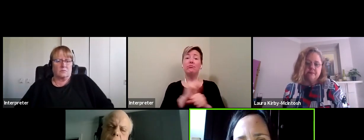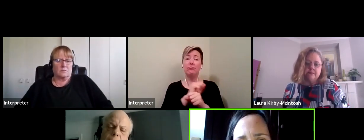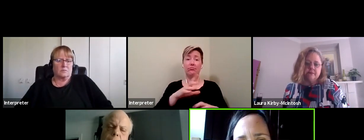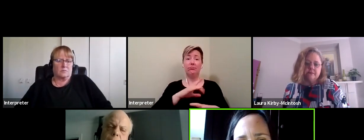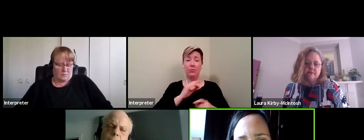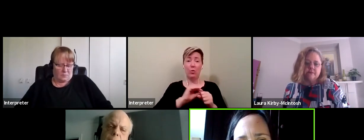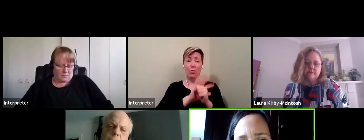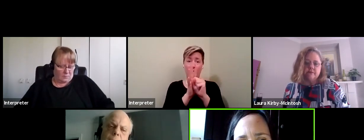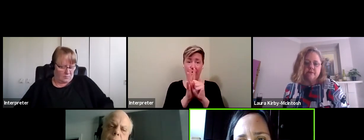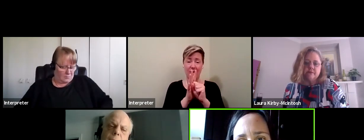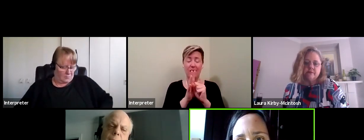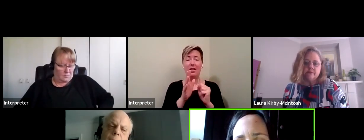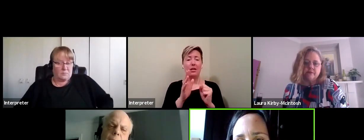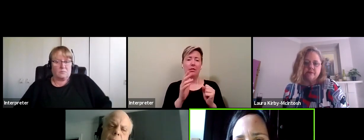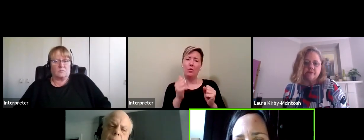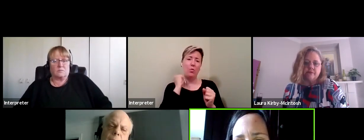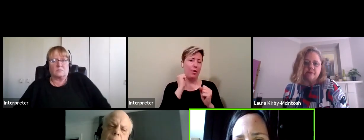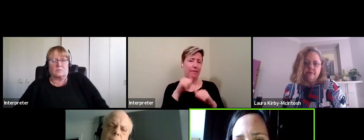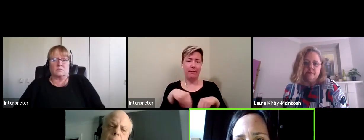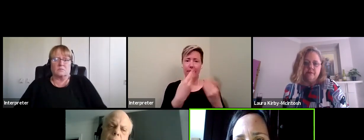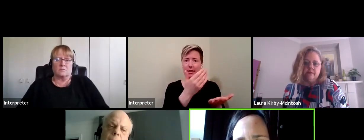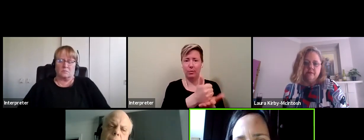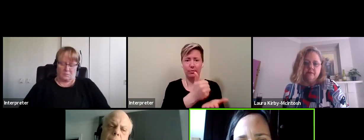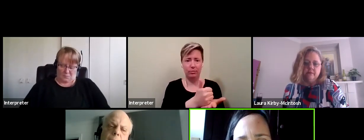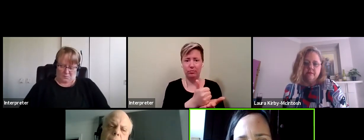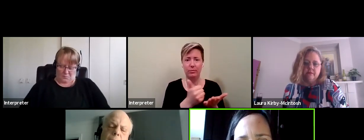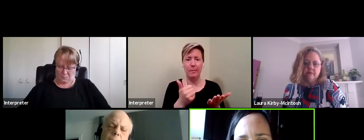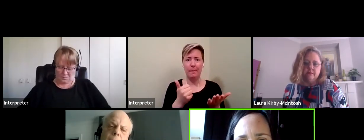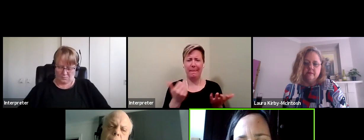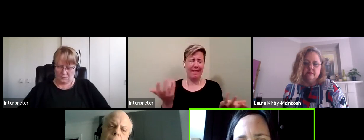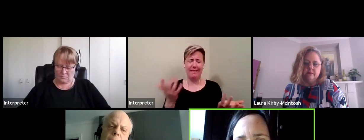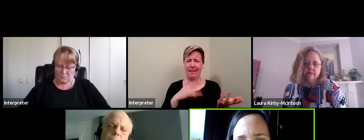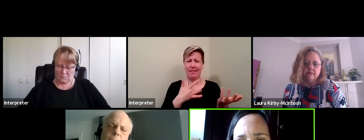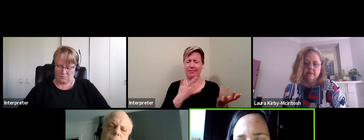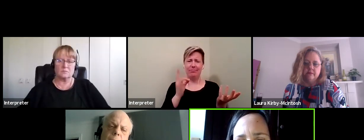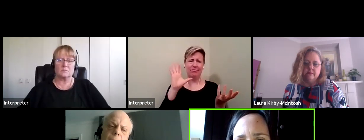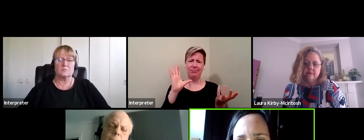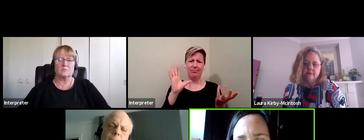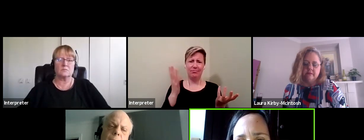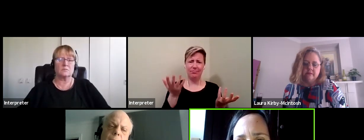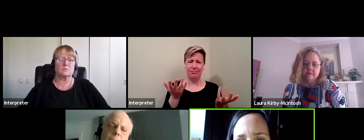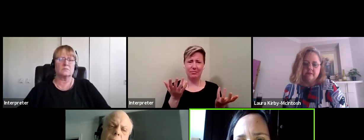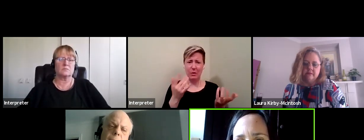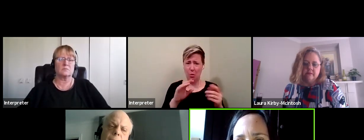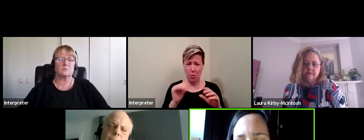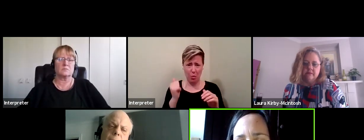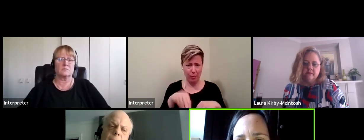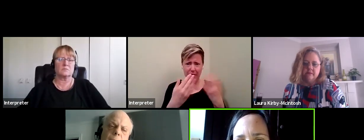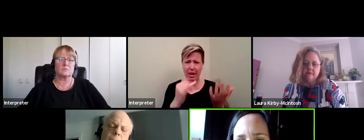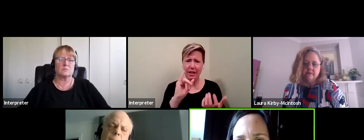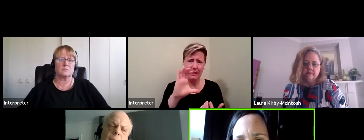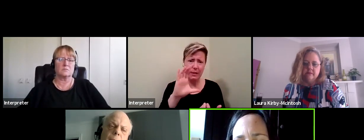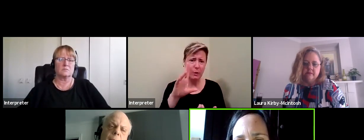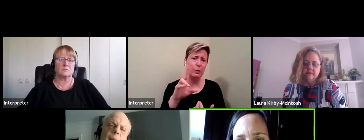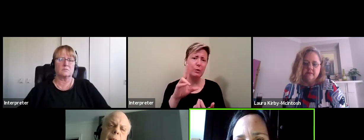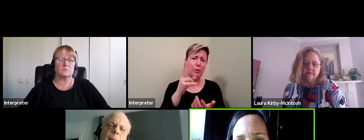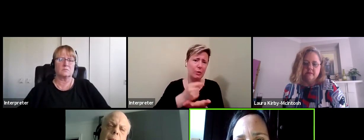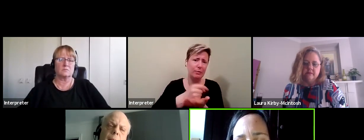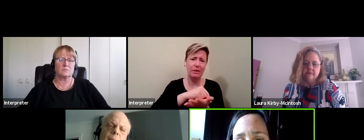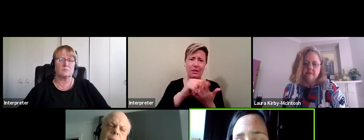to ICU treatment. Seems to me to be unconscionable. So if we're looking at a population that is so